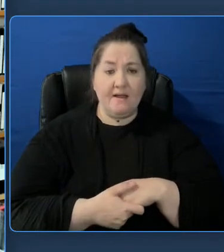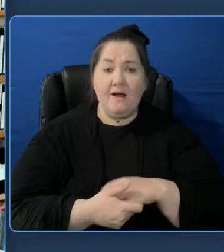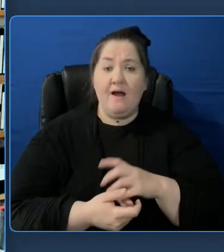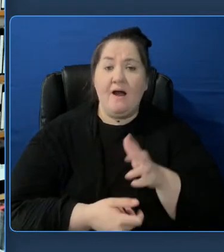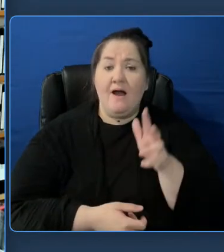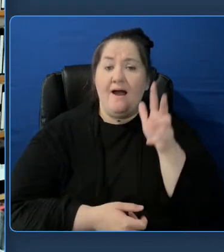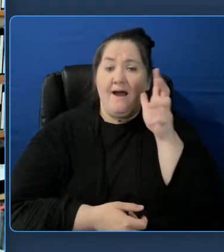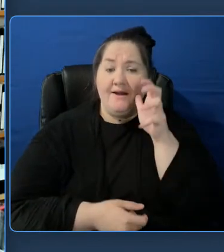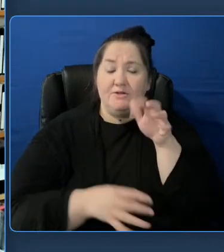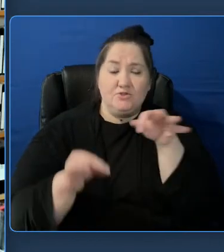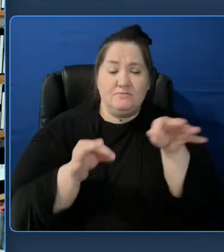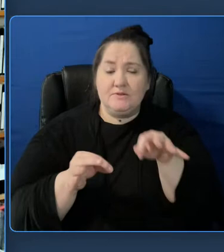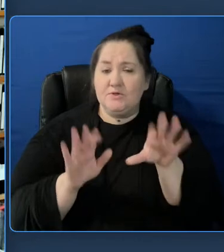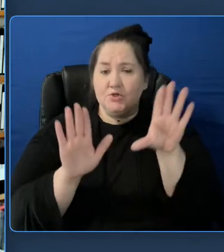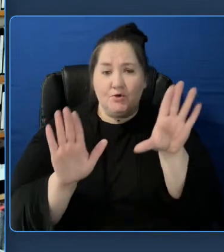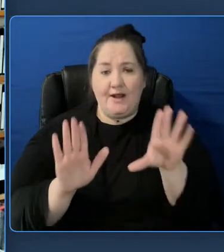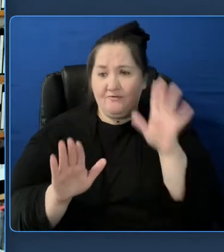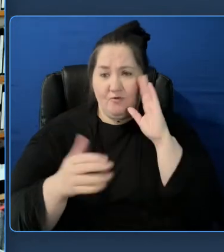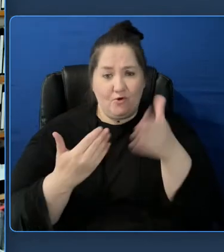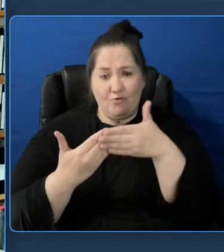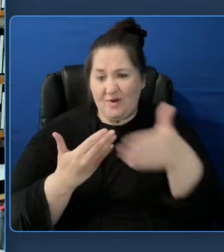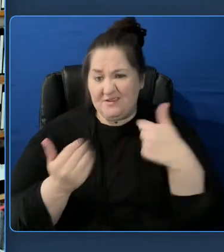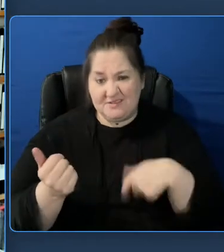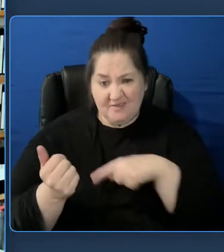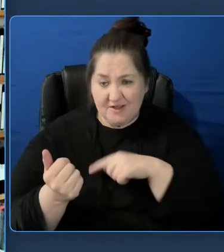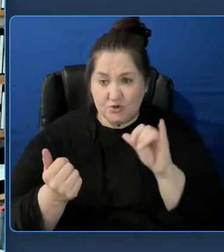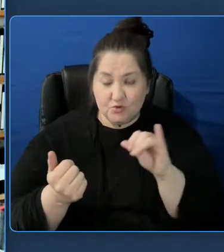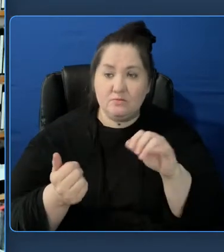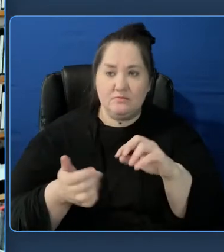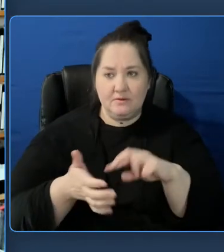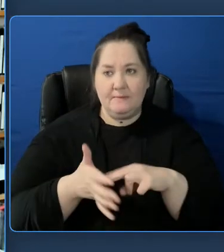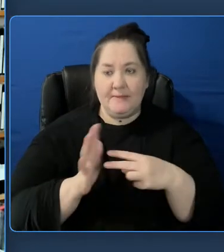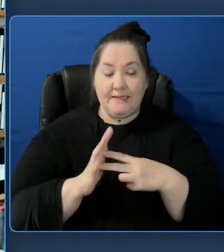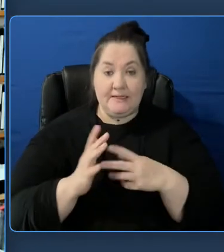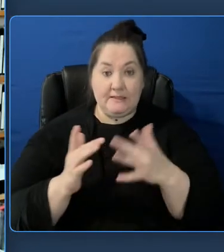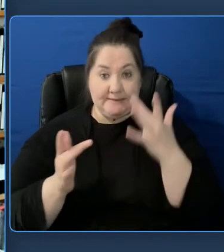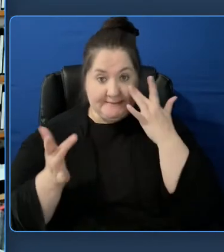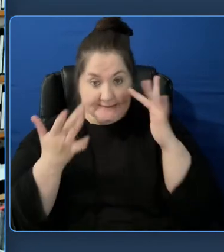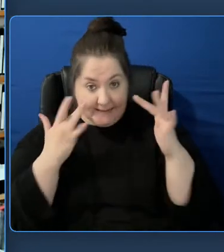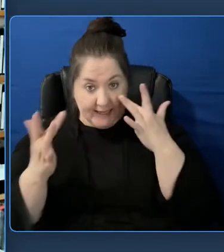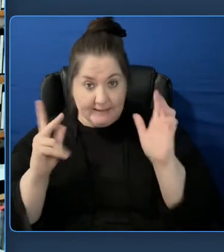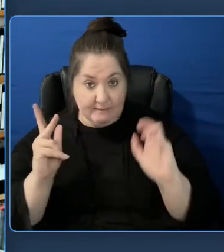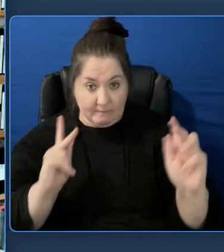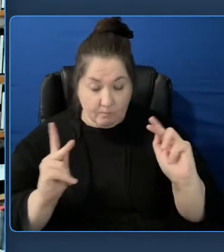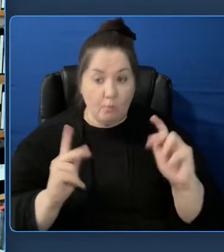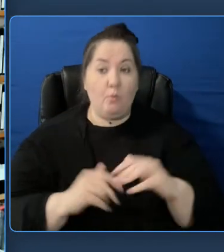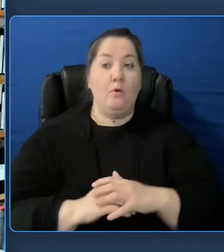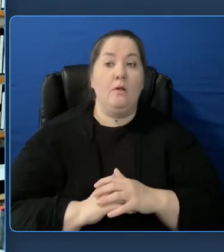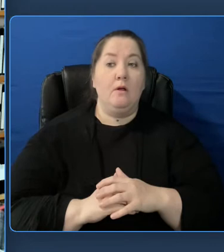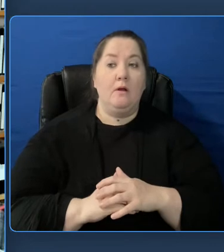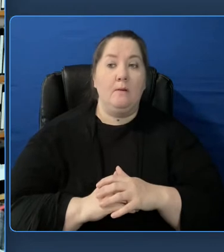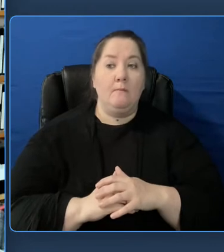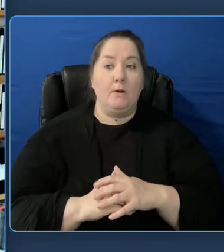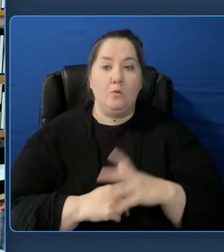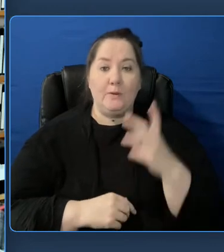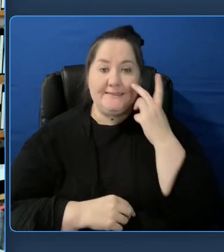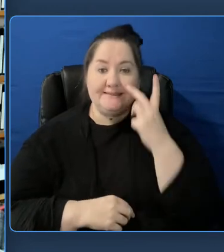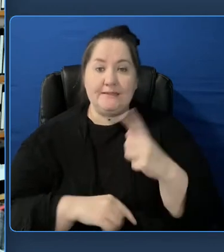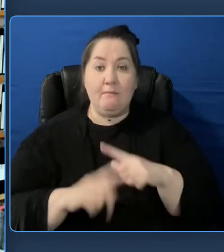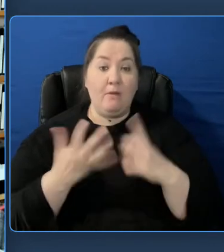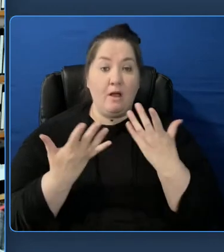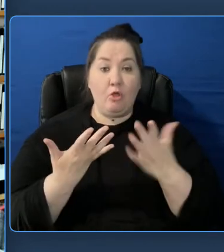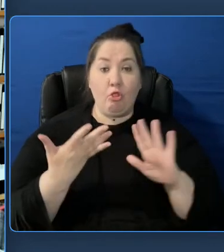audio description can be great for the rest of us. The rest of us, meaning sighted folks who see, but we don't